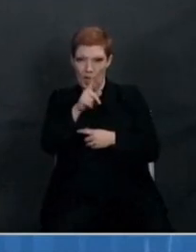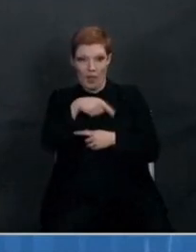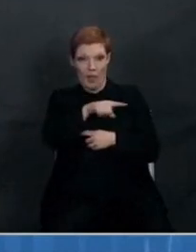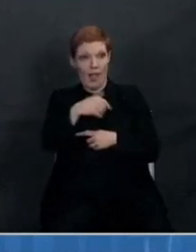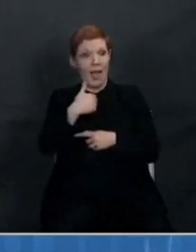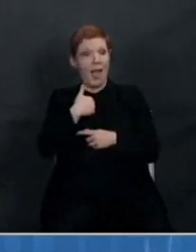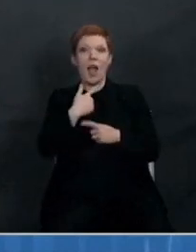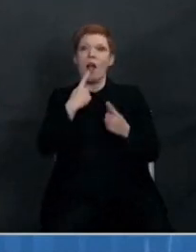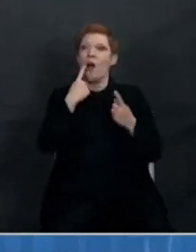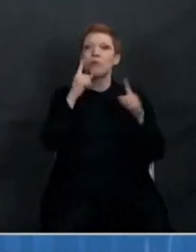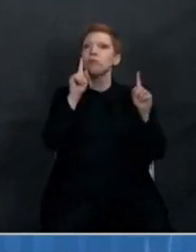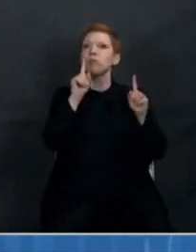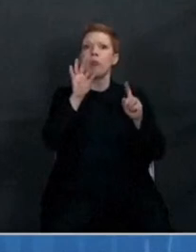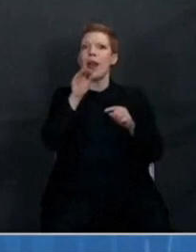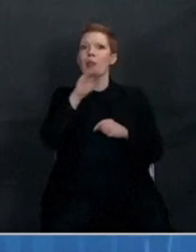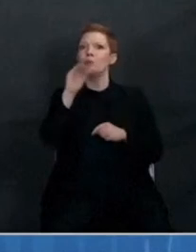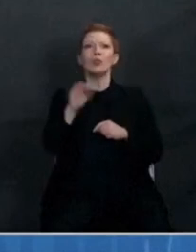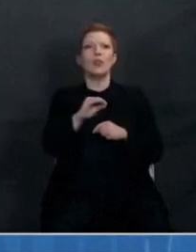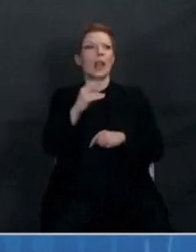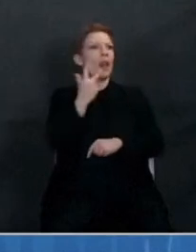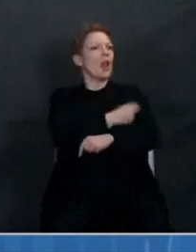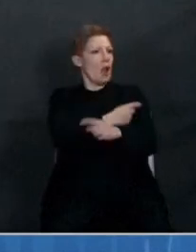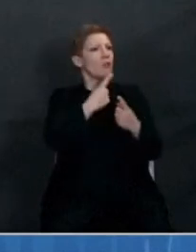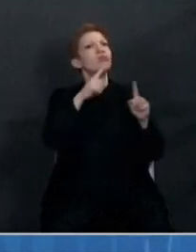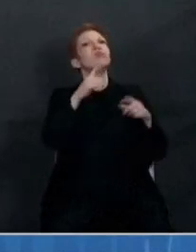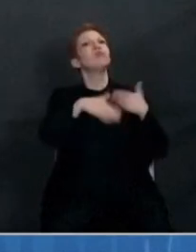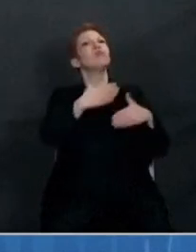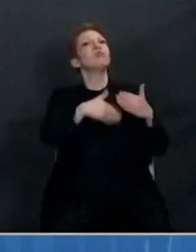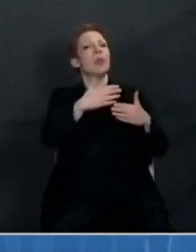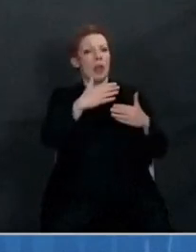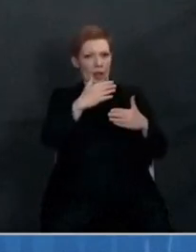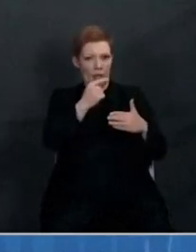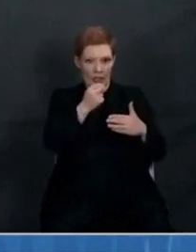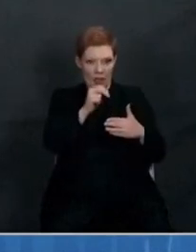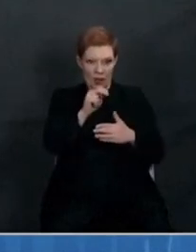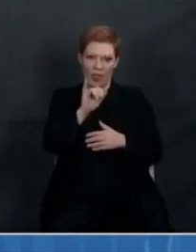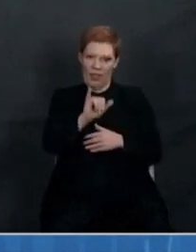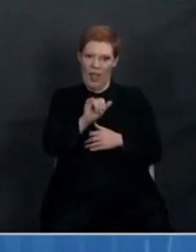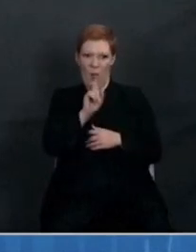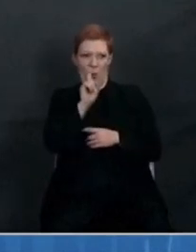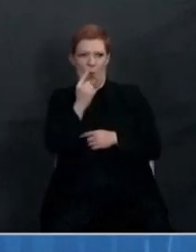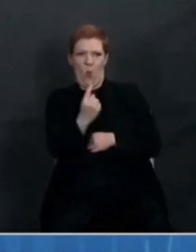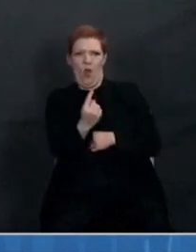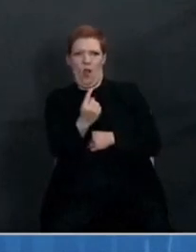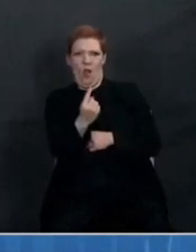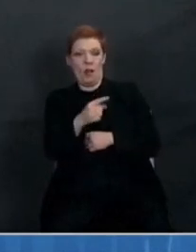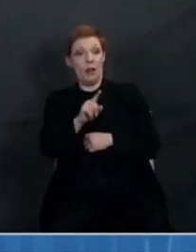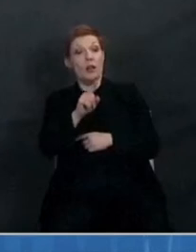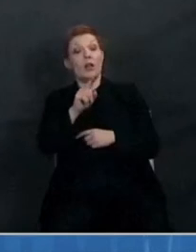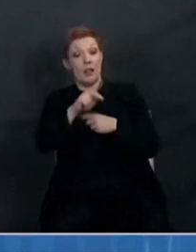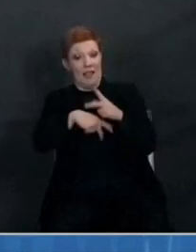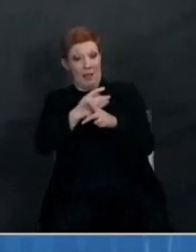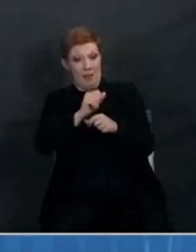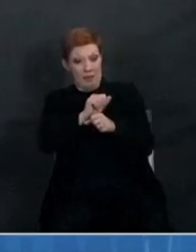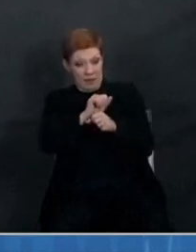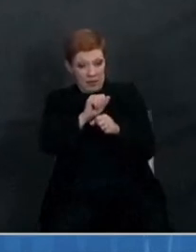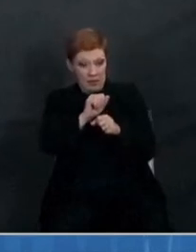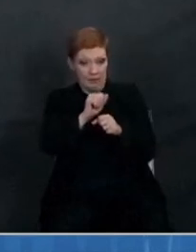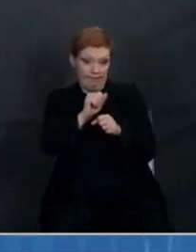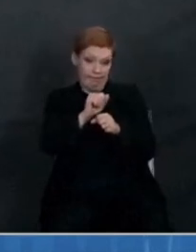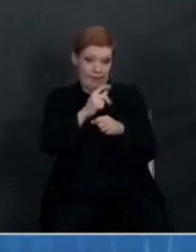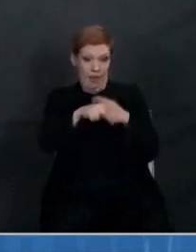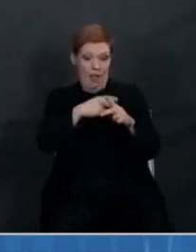efficacy, and the dominant variant there was the 117. So you would expect that it reflected what you would